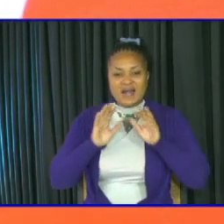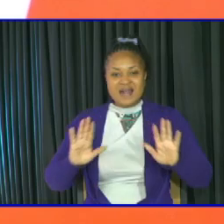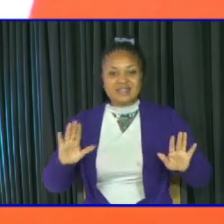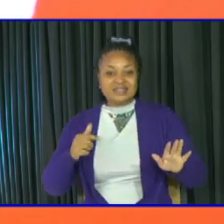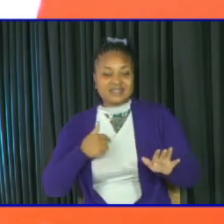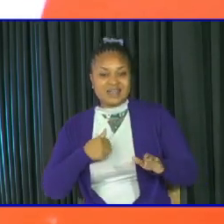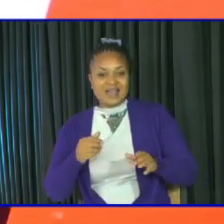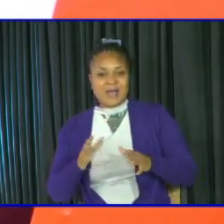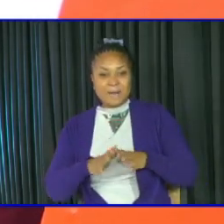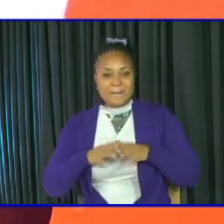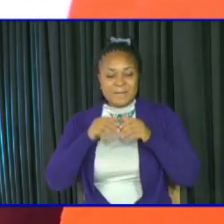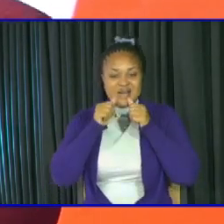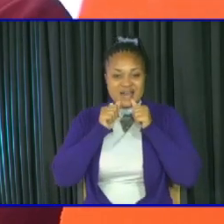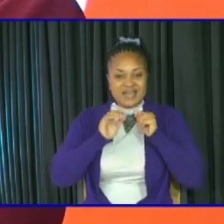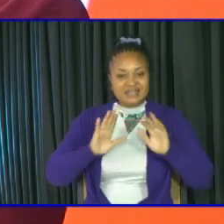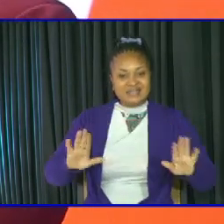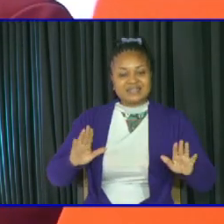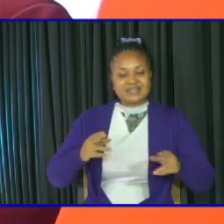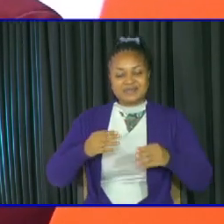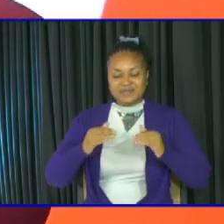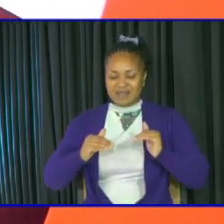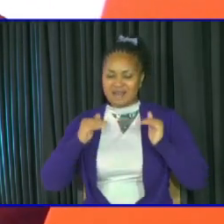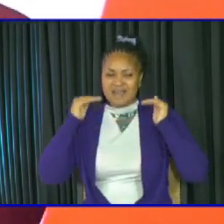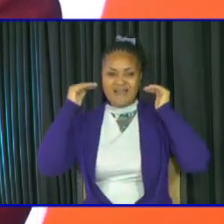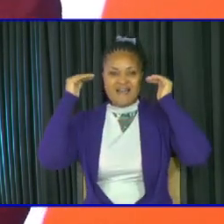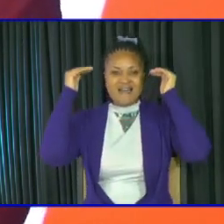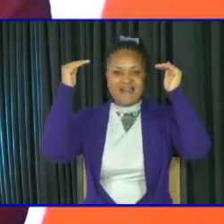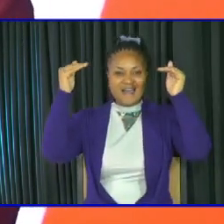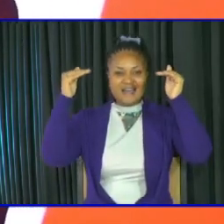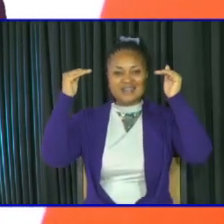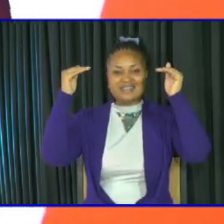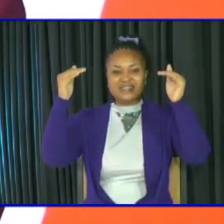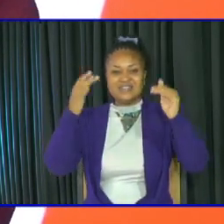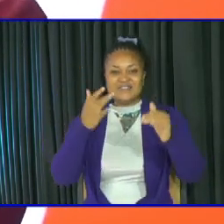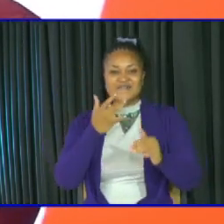I am blessed and highly